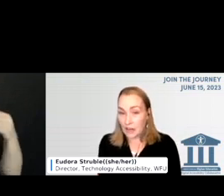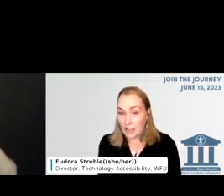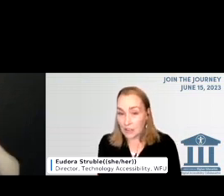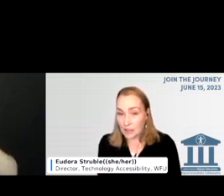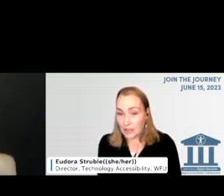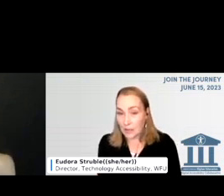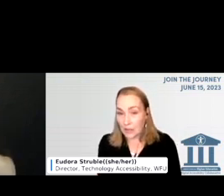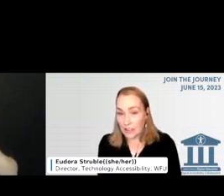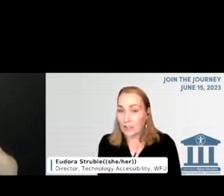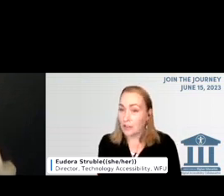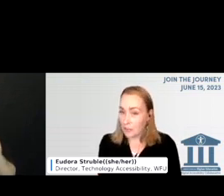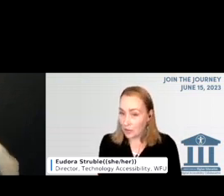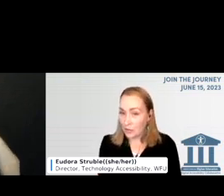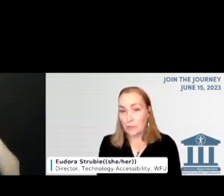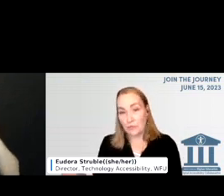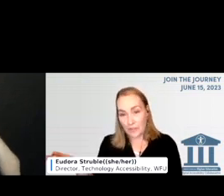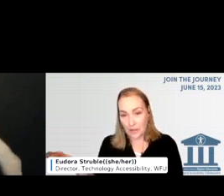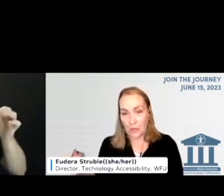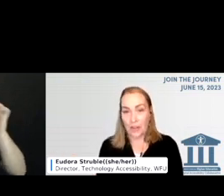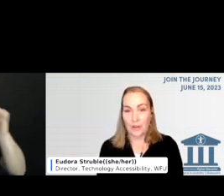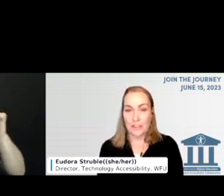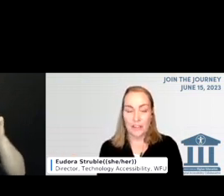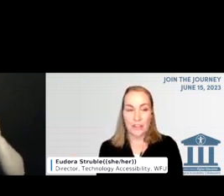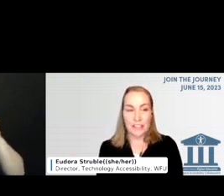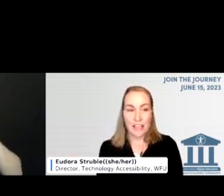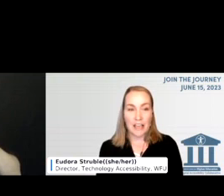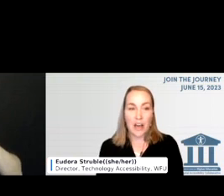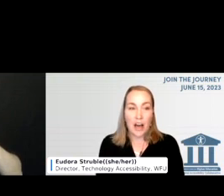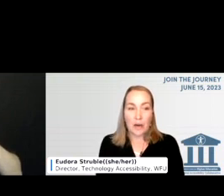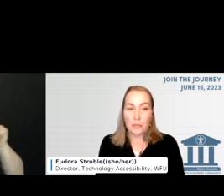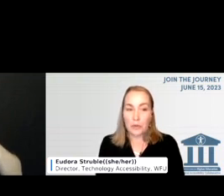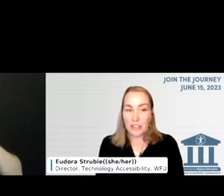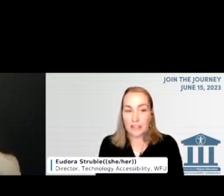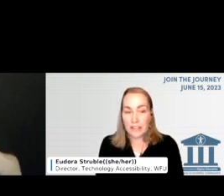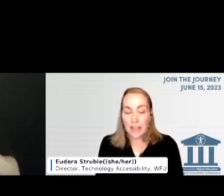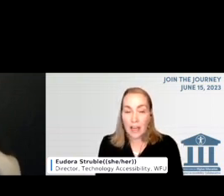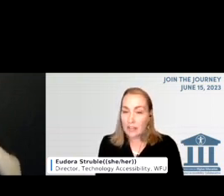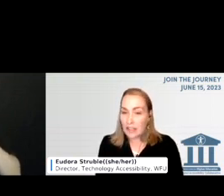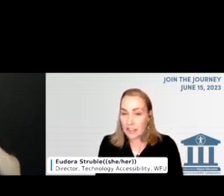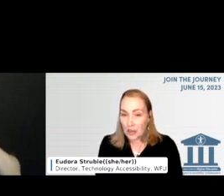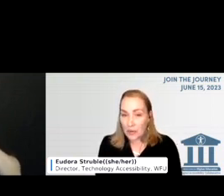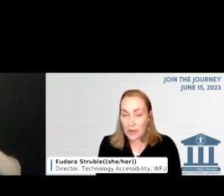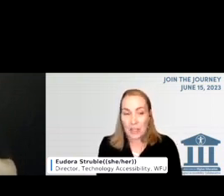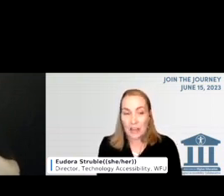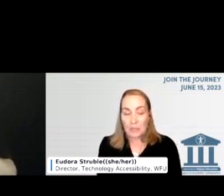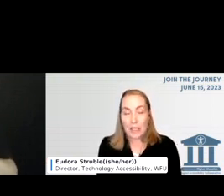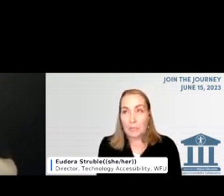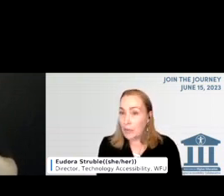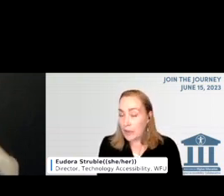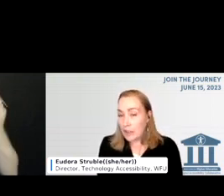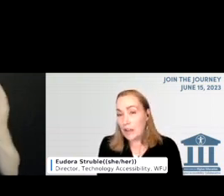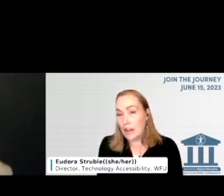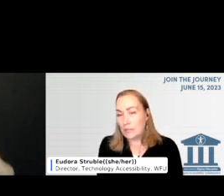NC Higher Ed Digital Accessibility Collaborative, the group that hosted the event today, please let us know. We